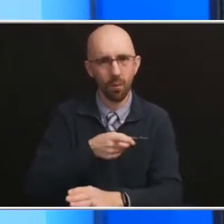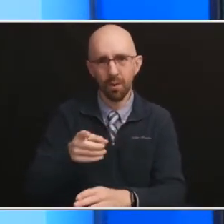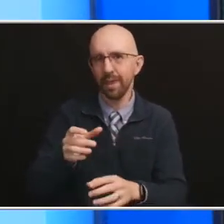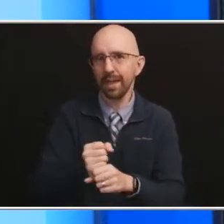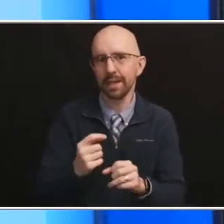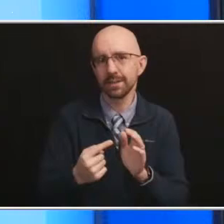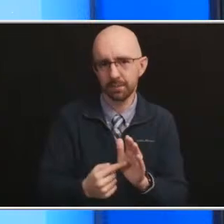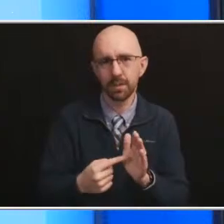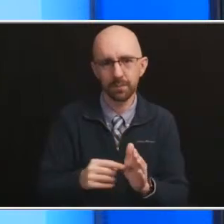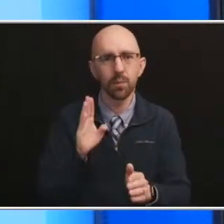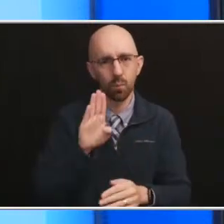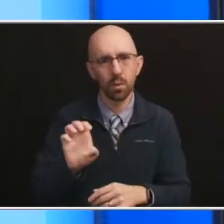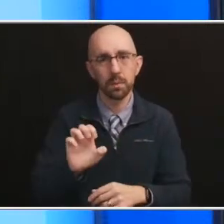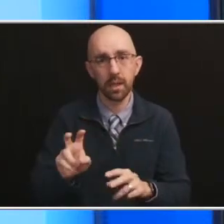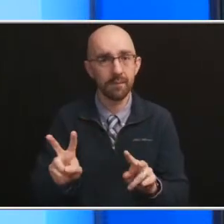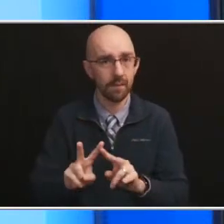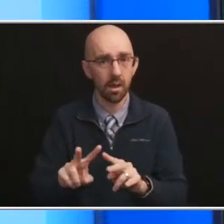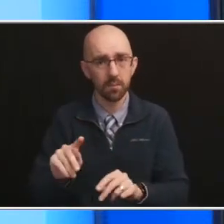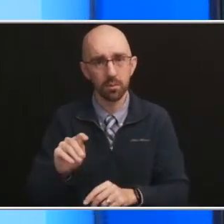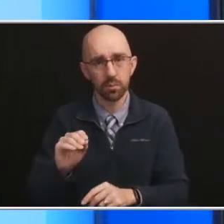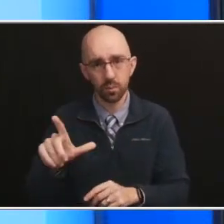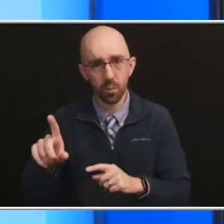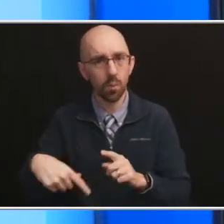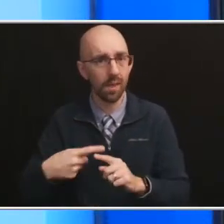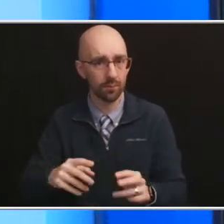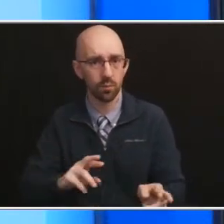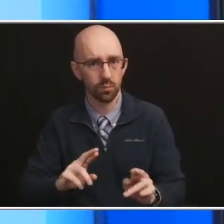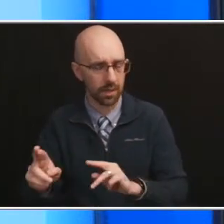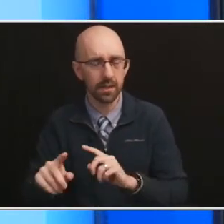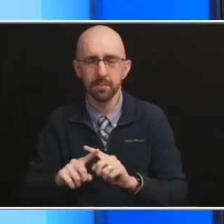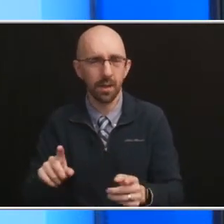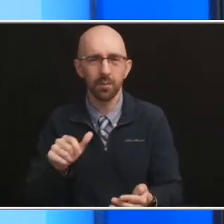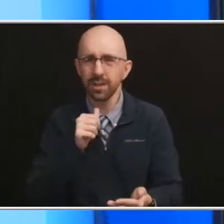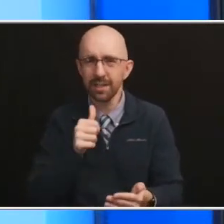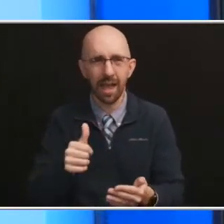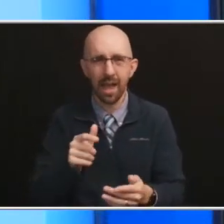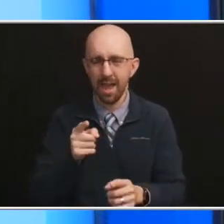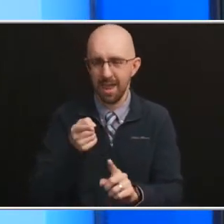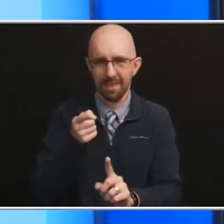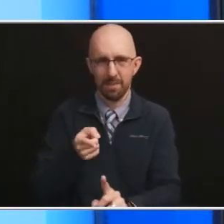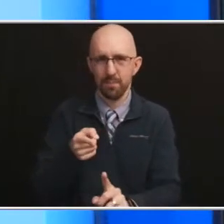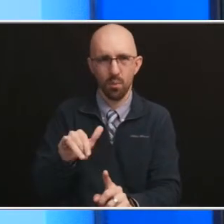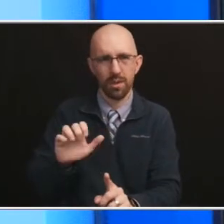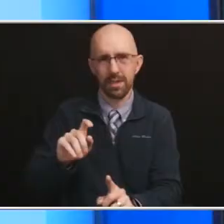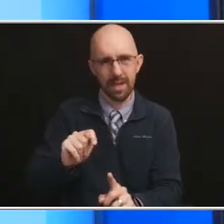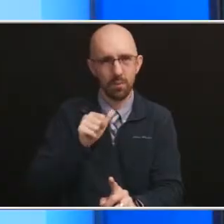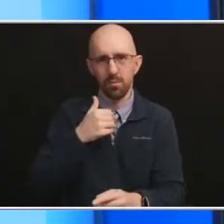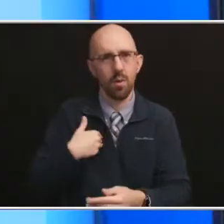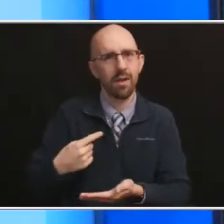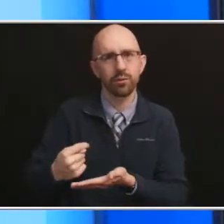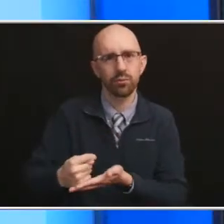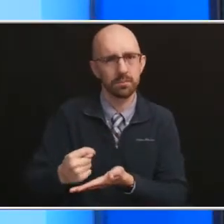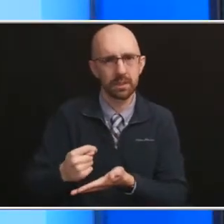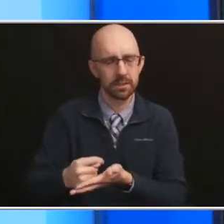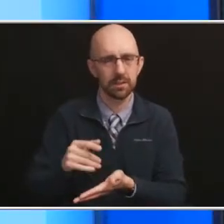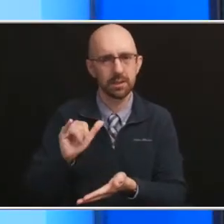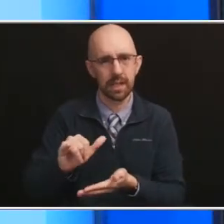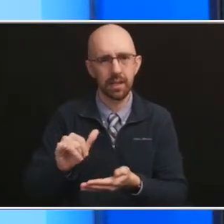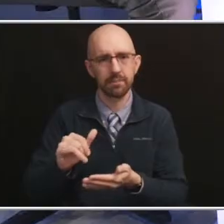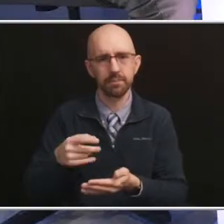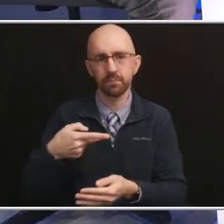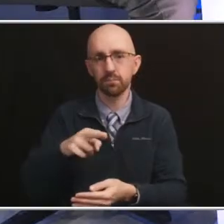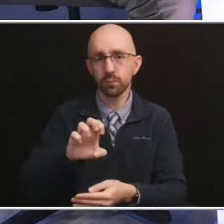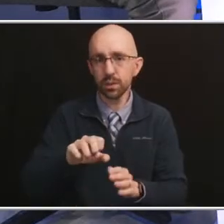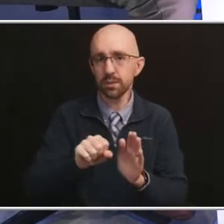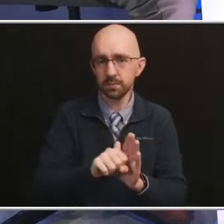be a valuable tool once we're ready for it, but we're just not quite at a point where we know, we don't have a treatment yet at that pre-symptomatic stage. So it would just